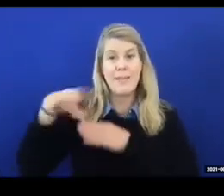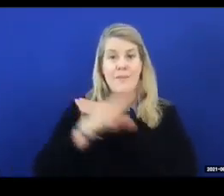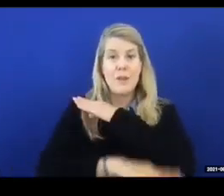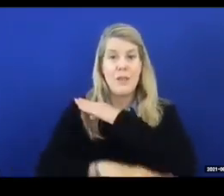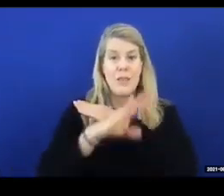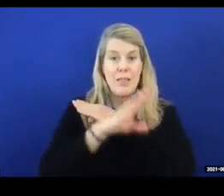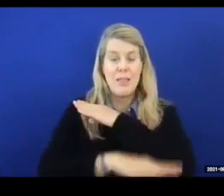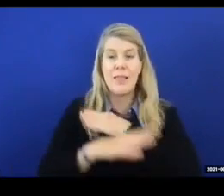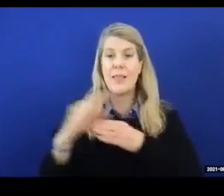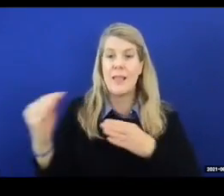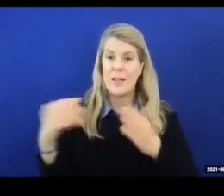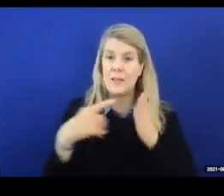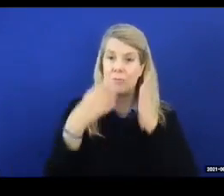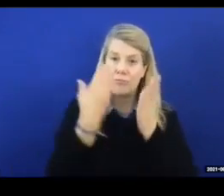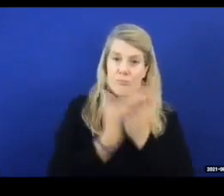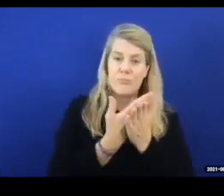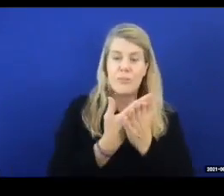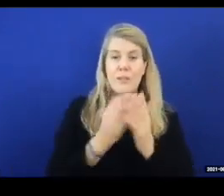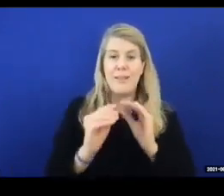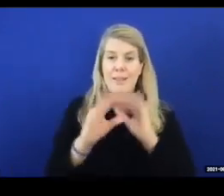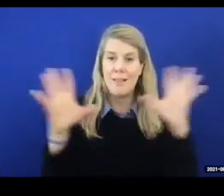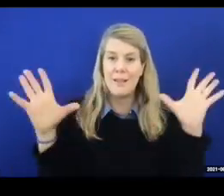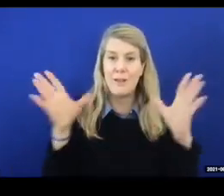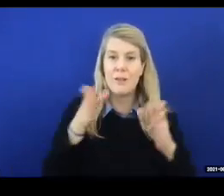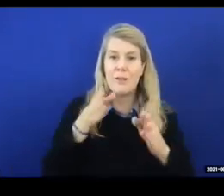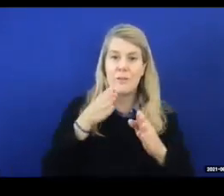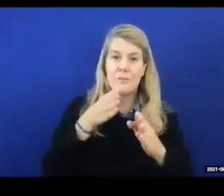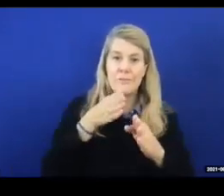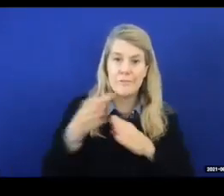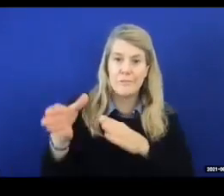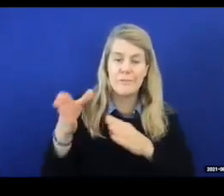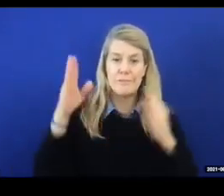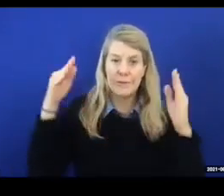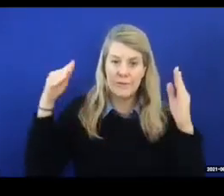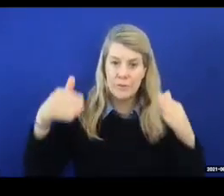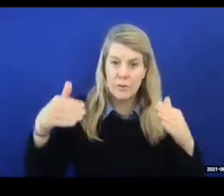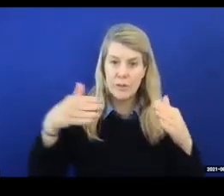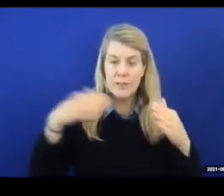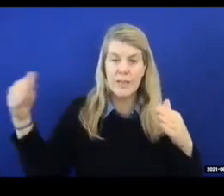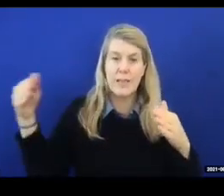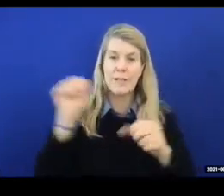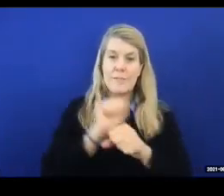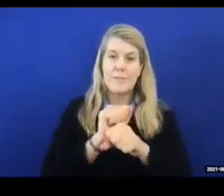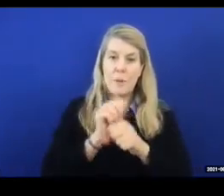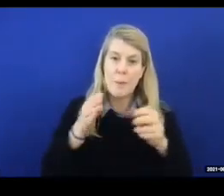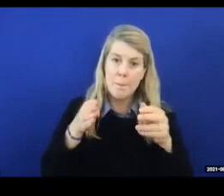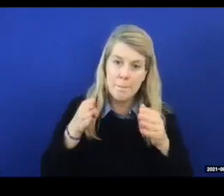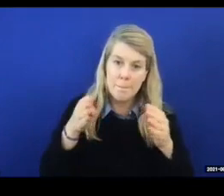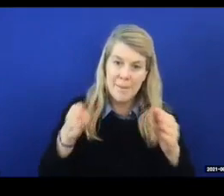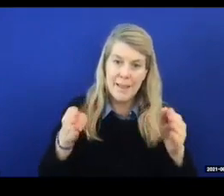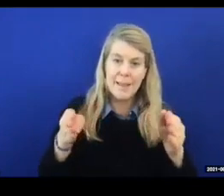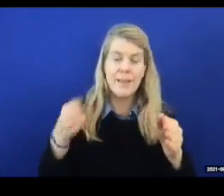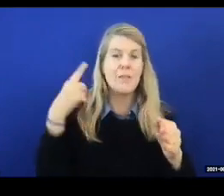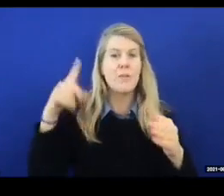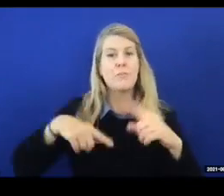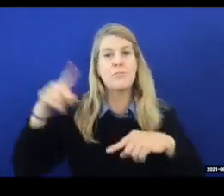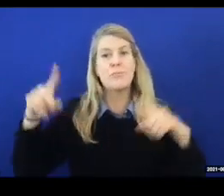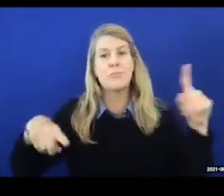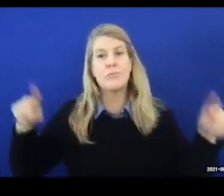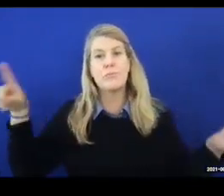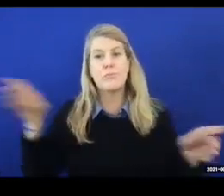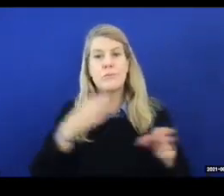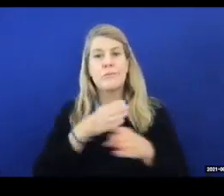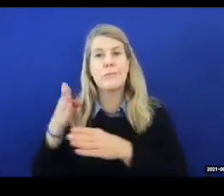this fall and demonstrated a clear career focus and employment path in a variety